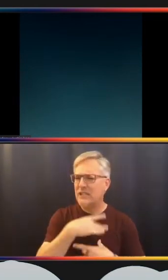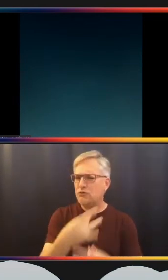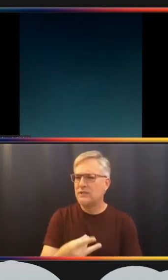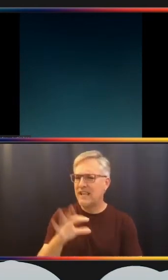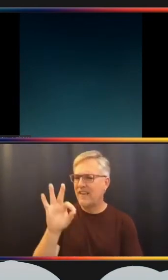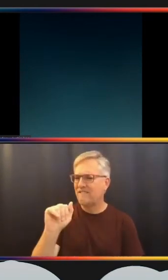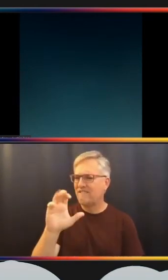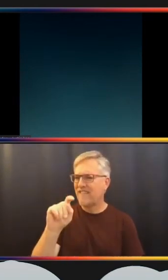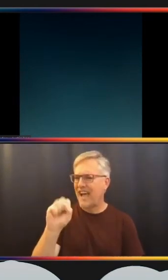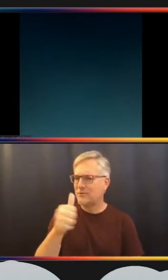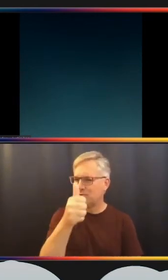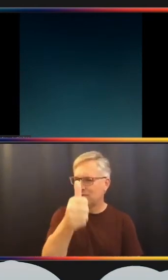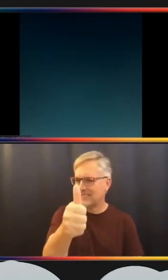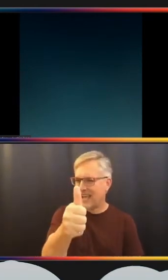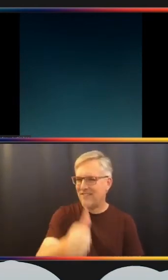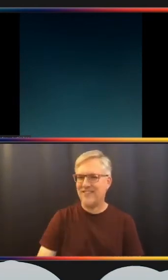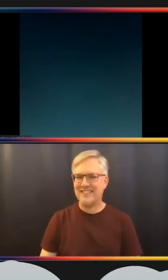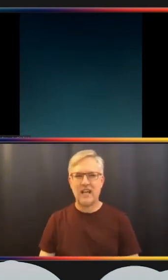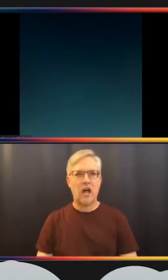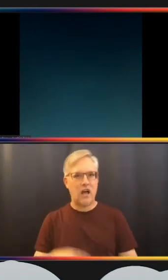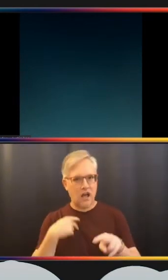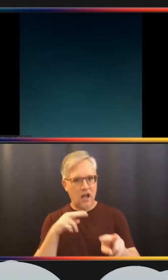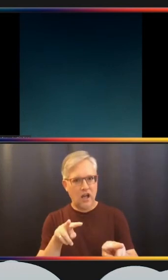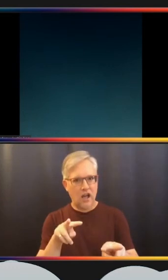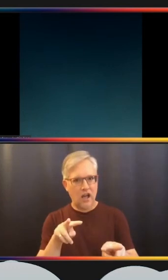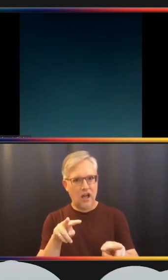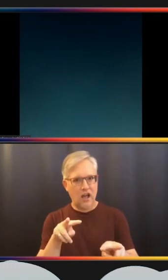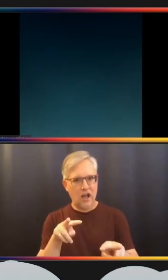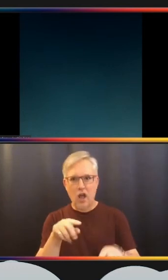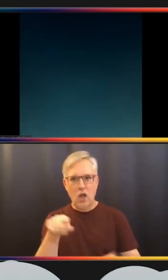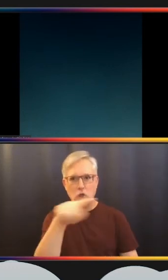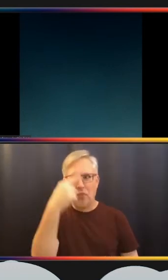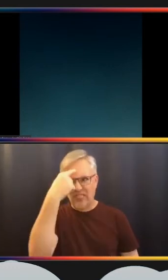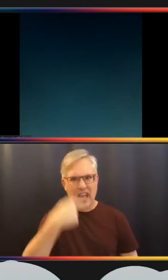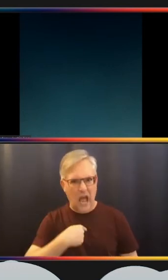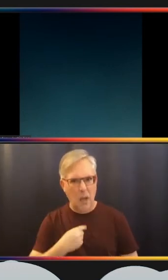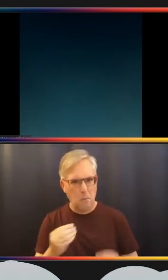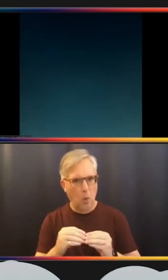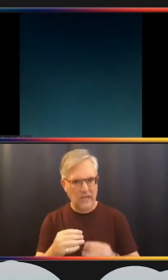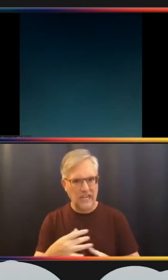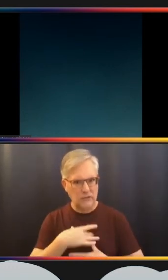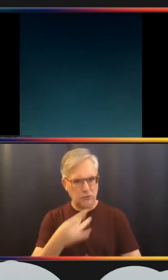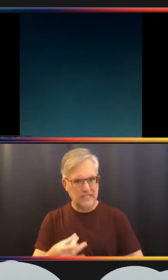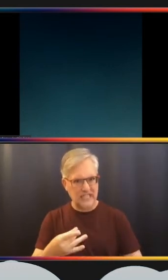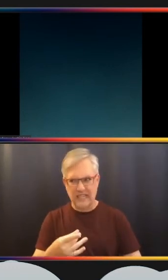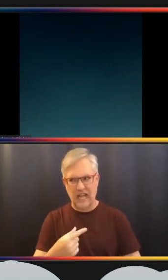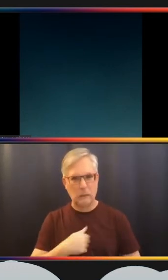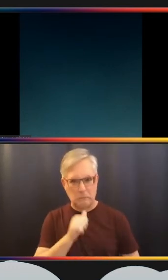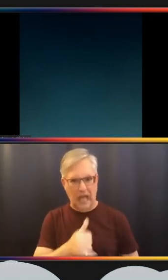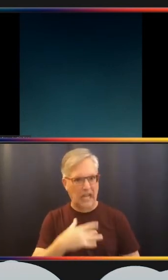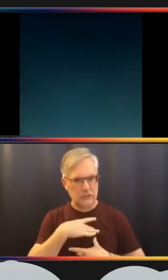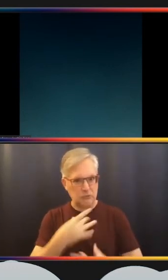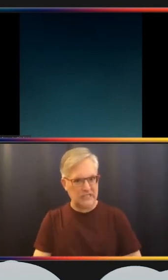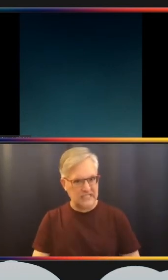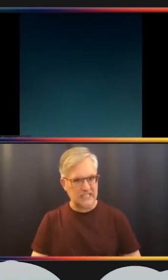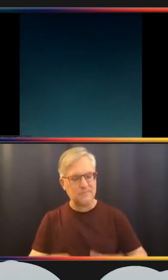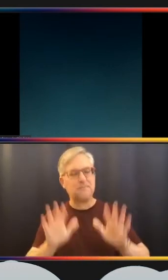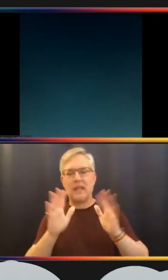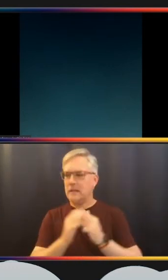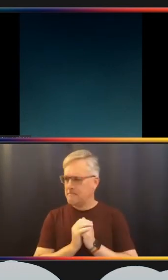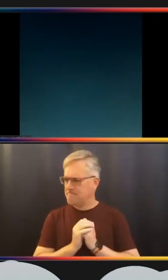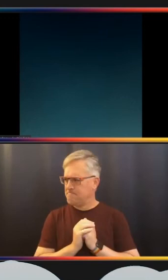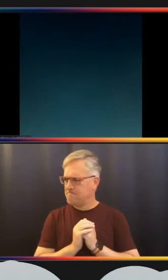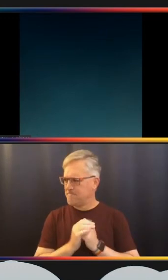I know, heavy, well, in a different way. Y'all think I'm way more interesting than I really am, guys. Here's that.